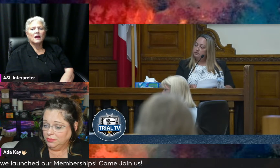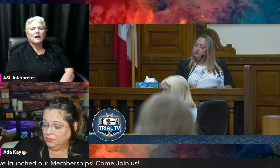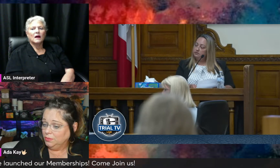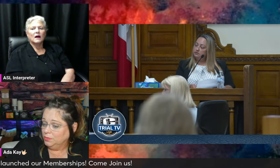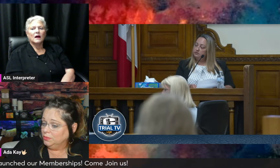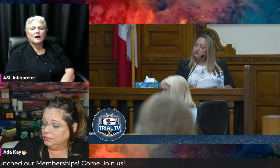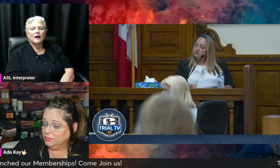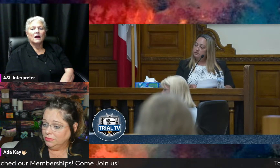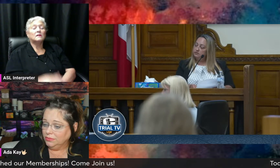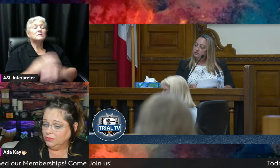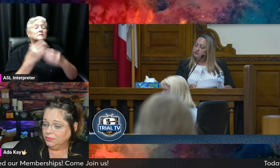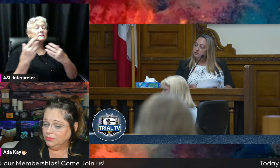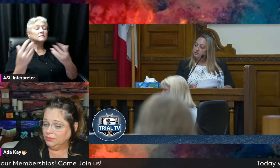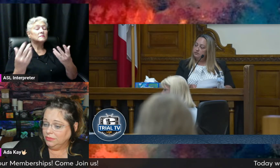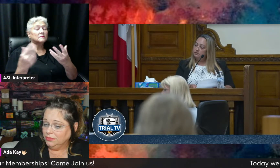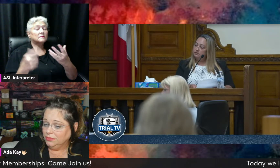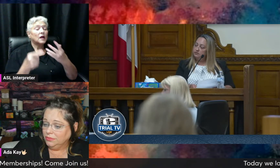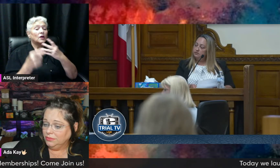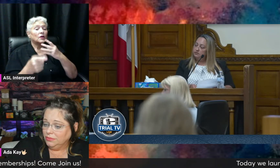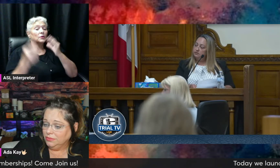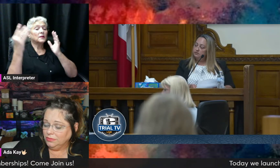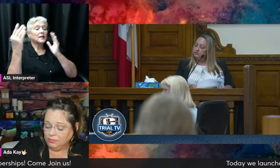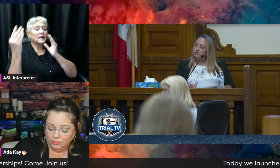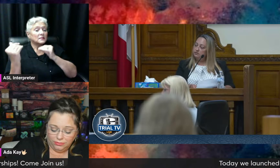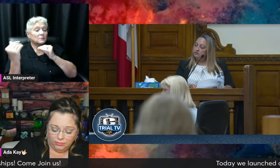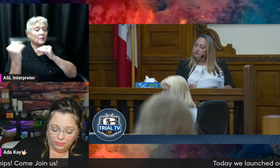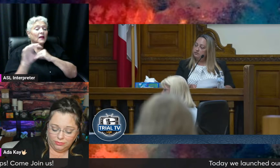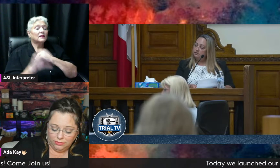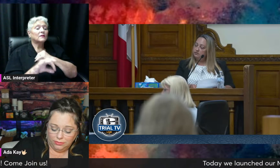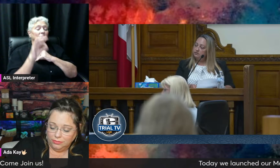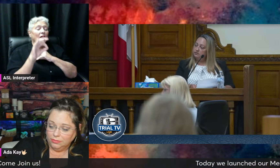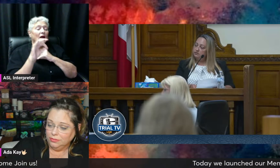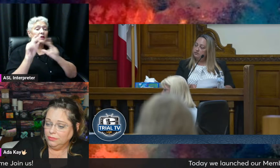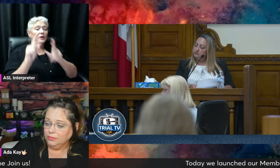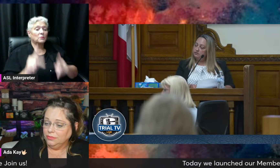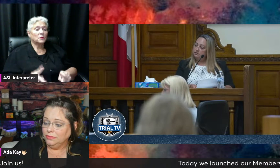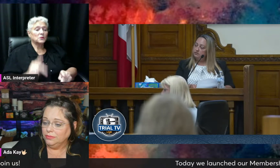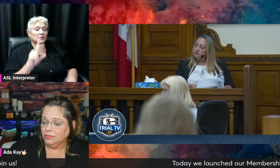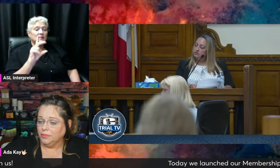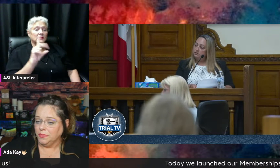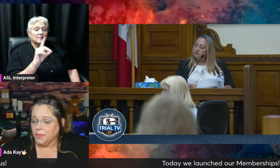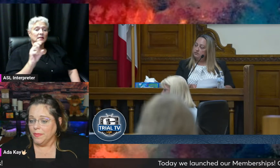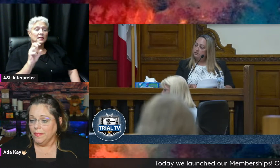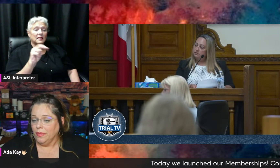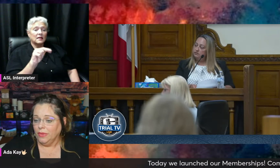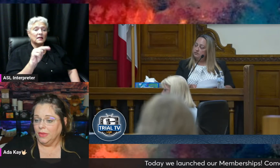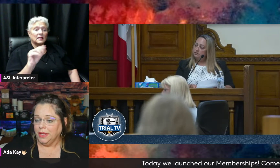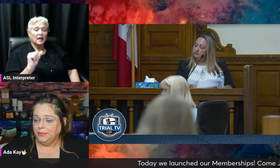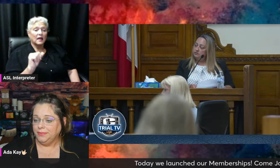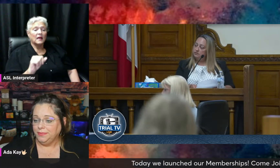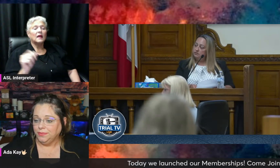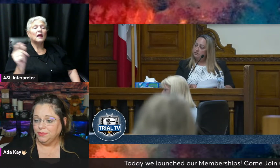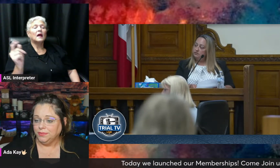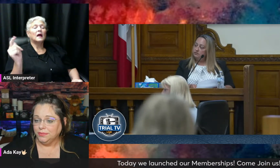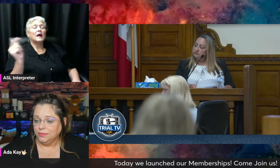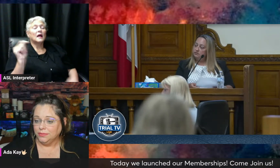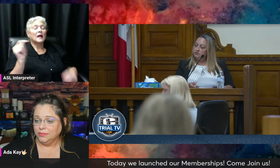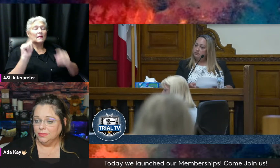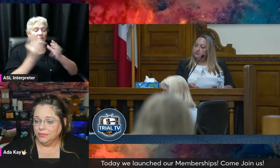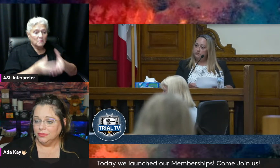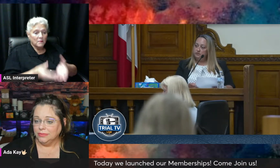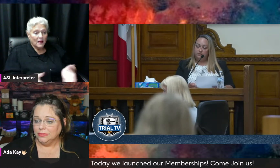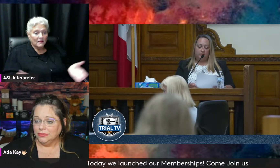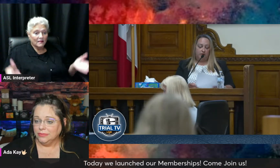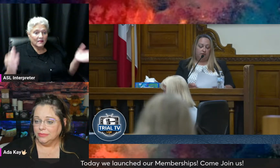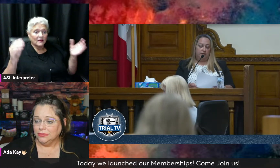And you would expect to find somebody's DNA in the bathtub drain where they tend to bathe,